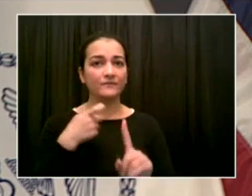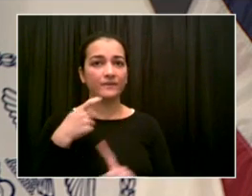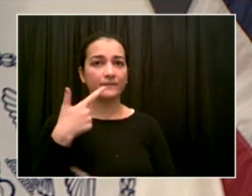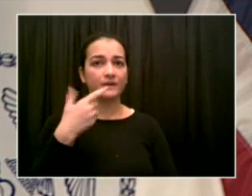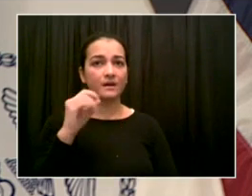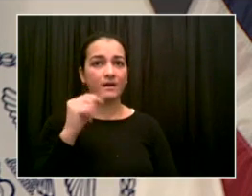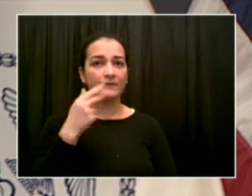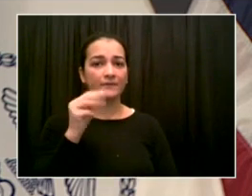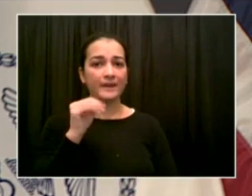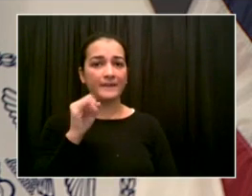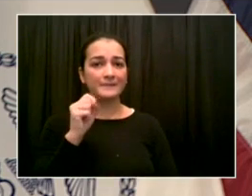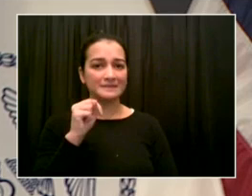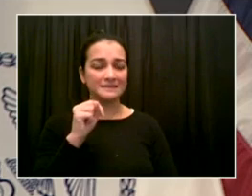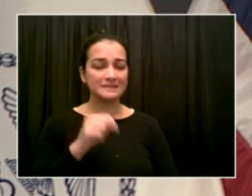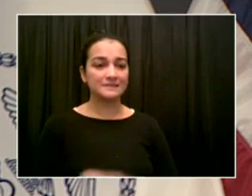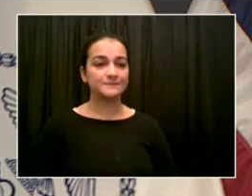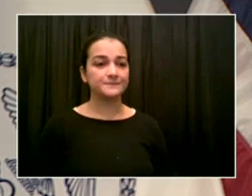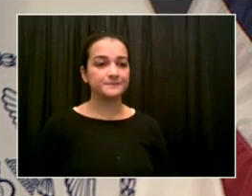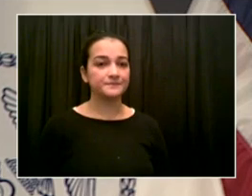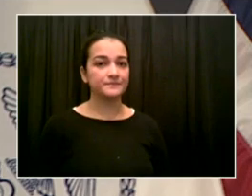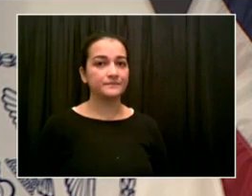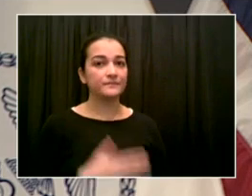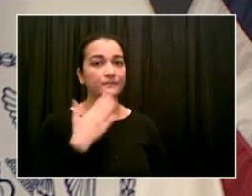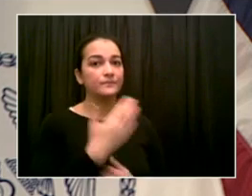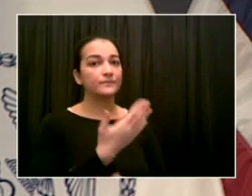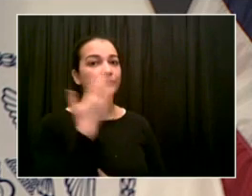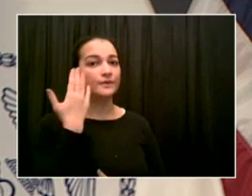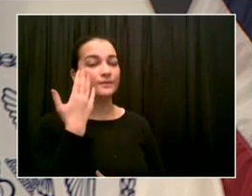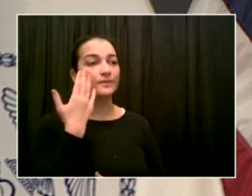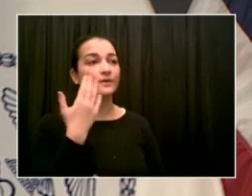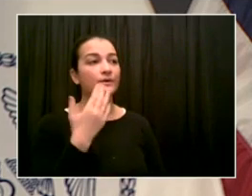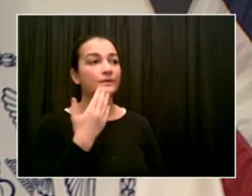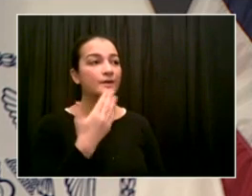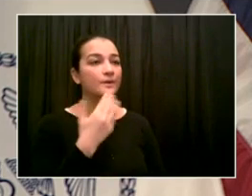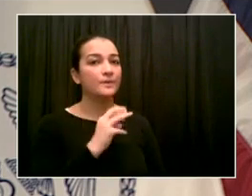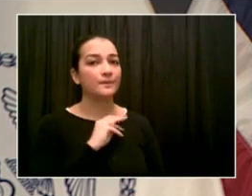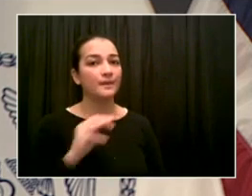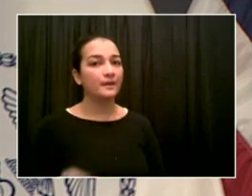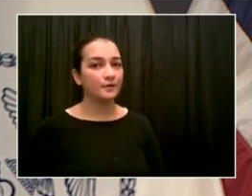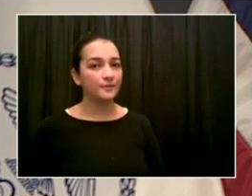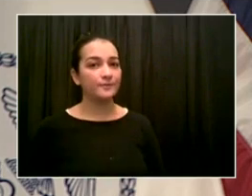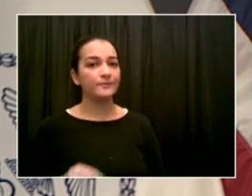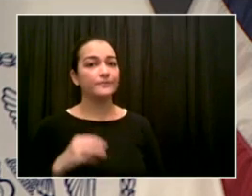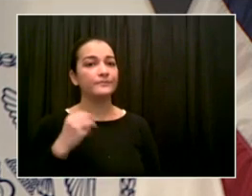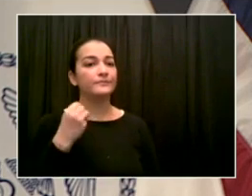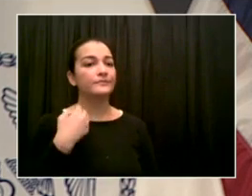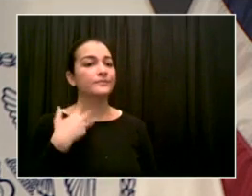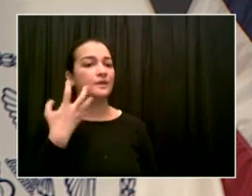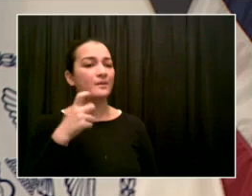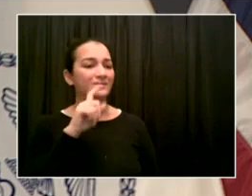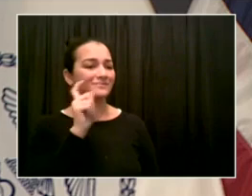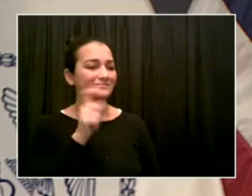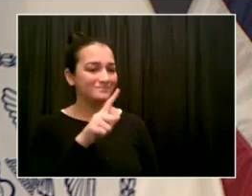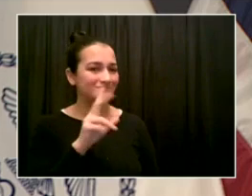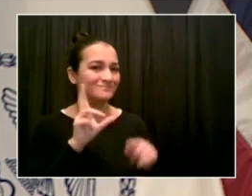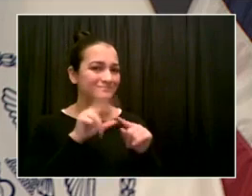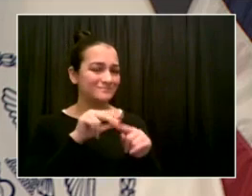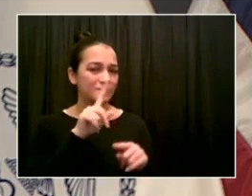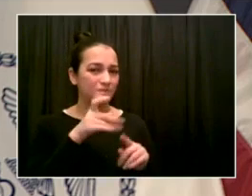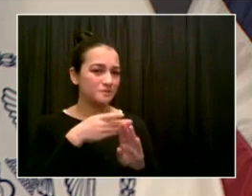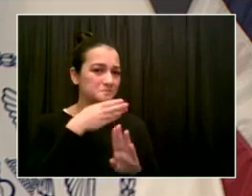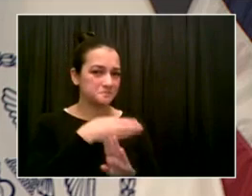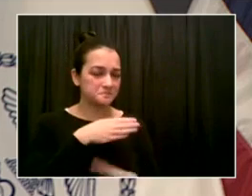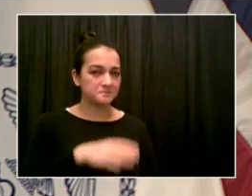Good morning, Mr. Mayor. I wanted to follow up on Emma's question about what you've done to